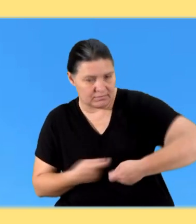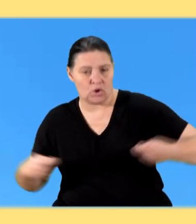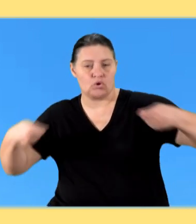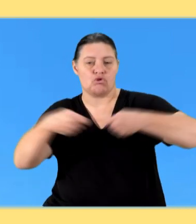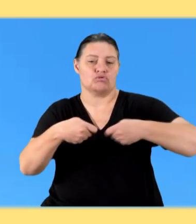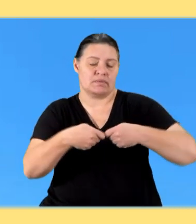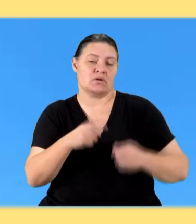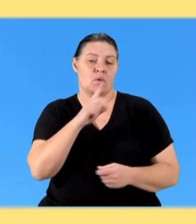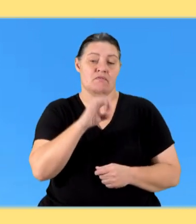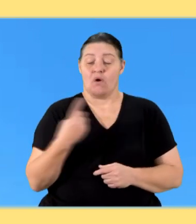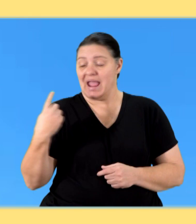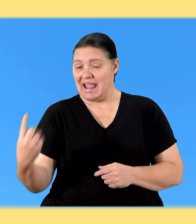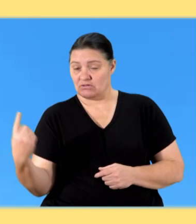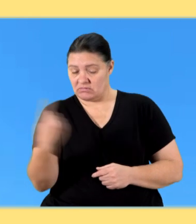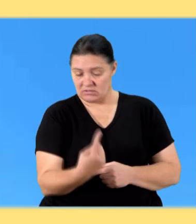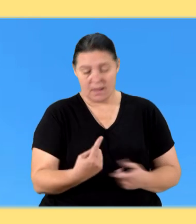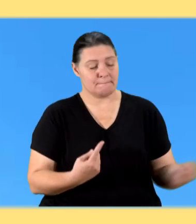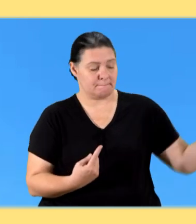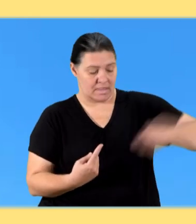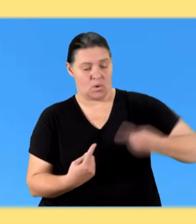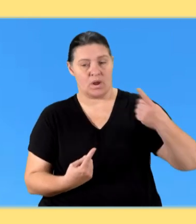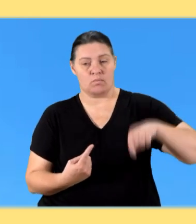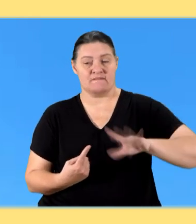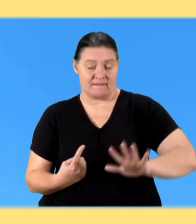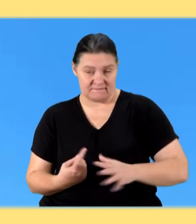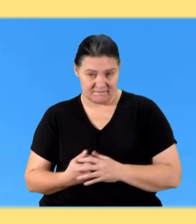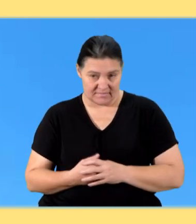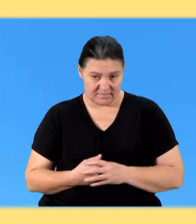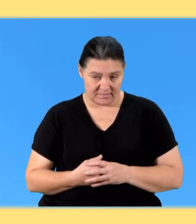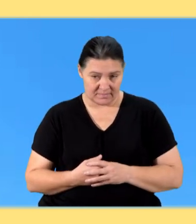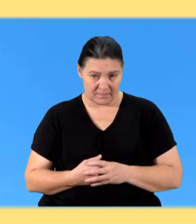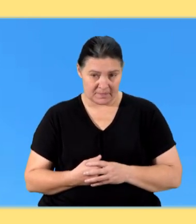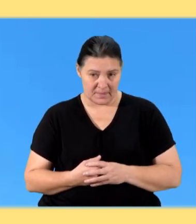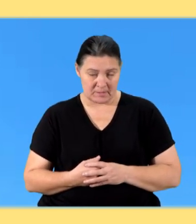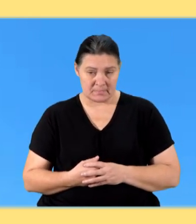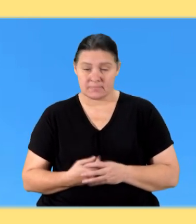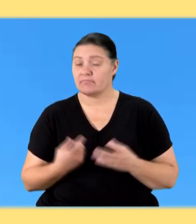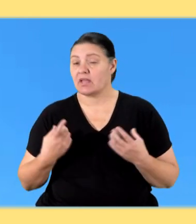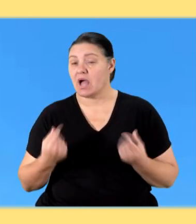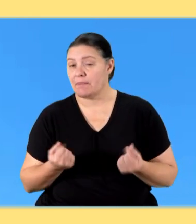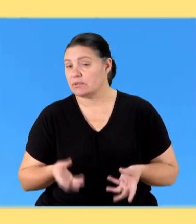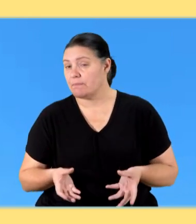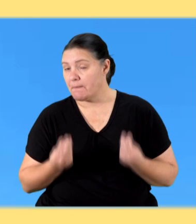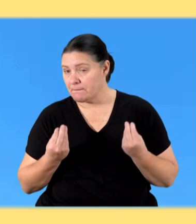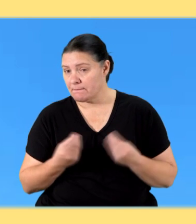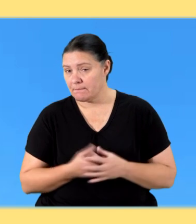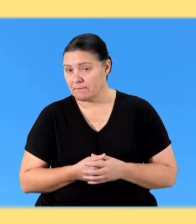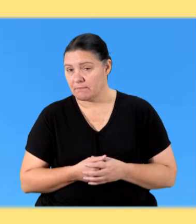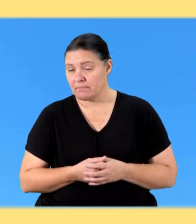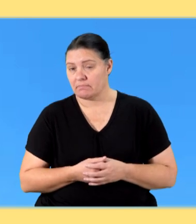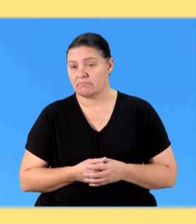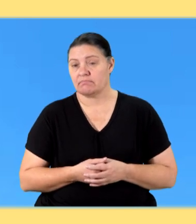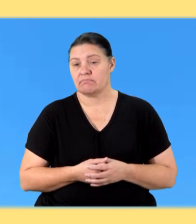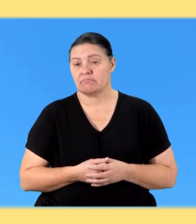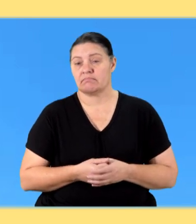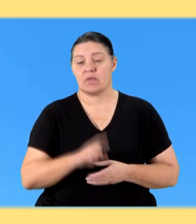company is going to contribute 1.50 Rand for every 1 Rand that is contributed by the employees. How much do you get